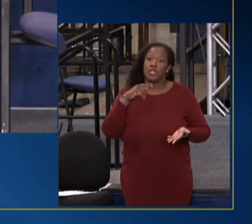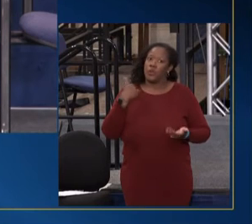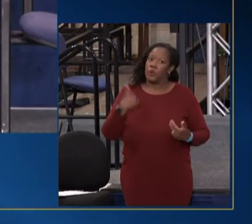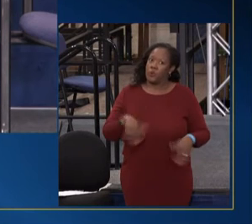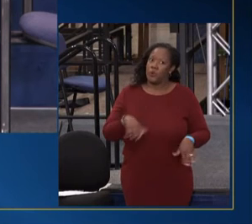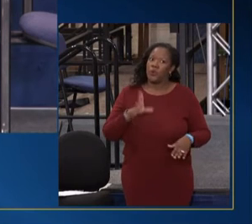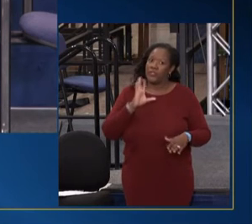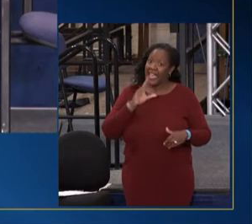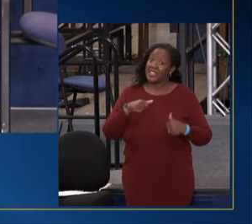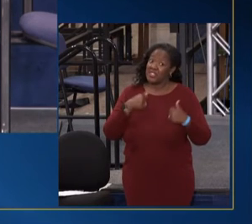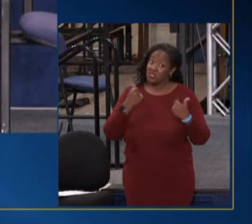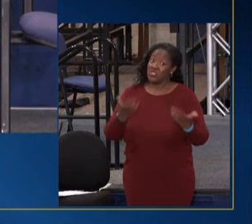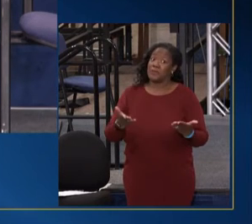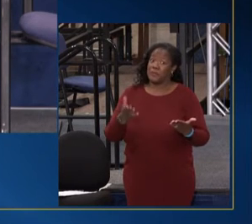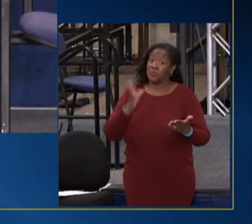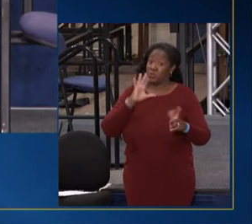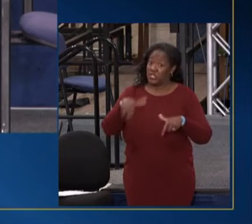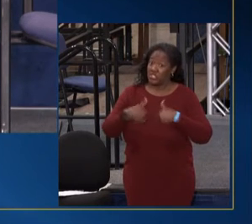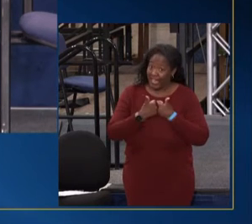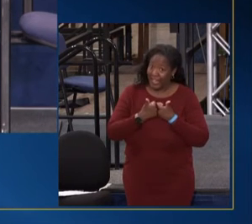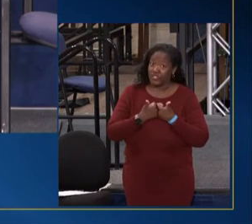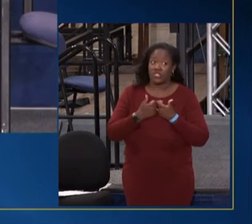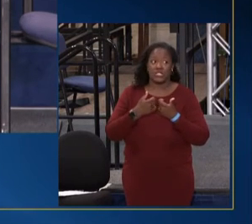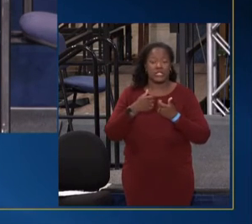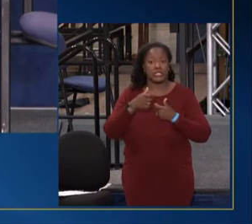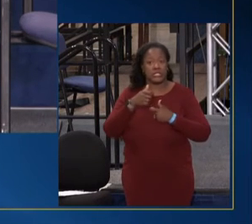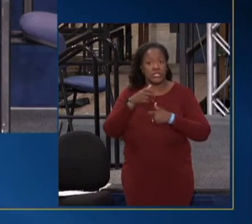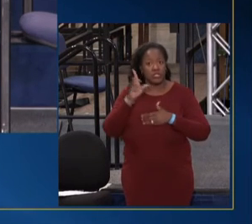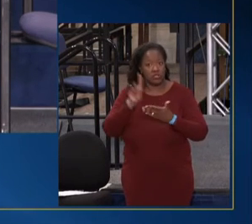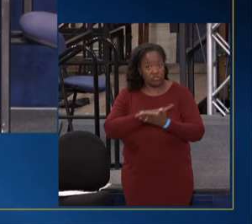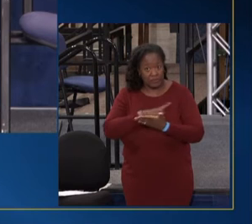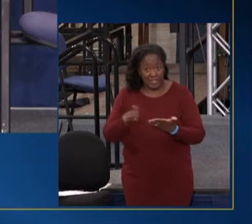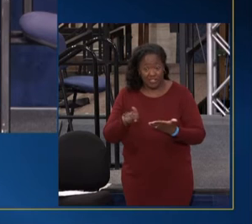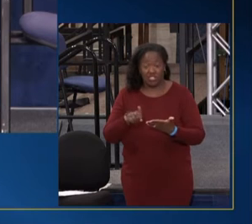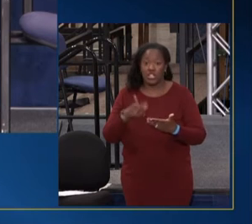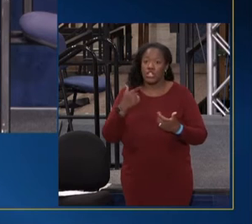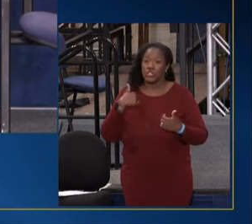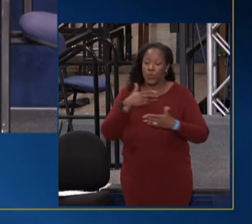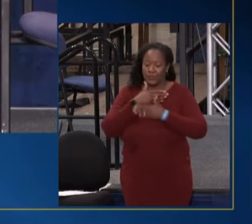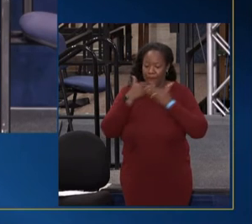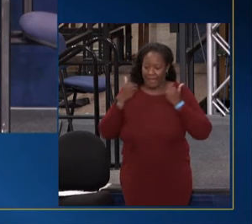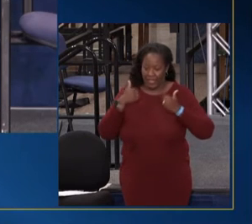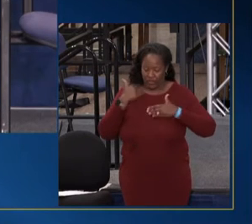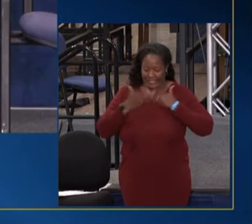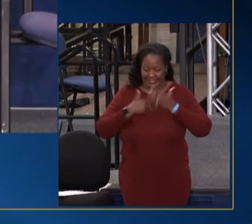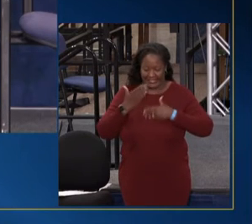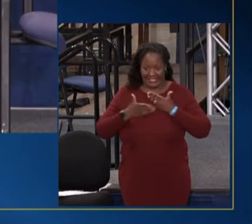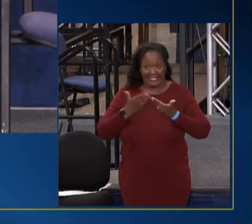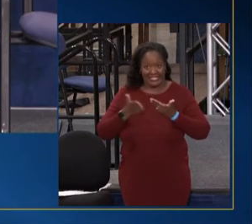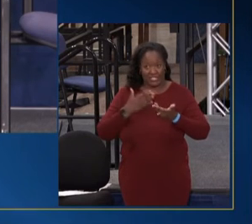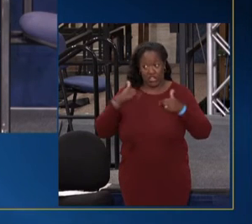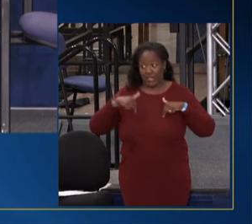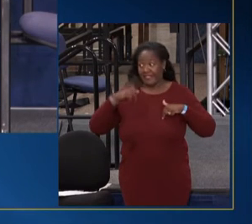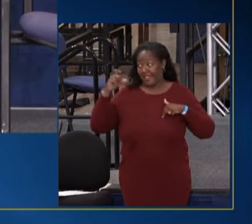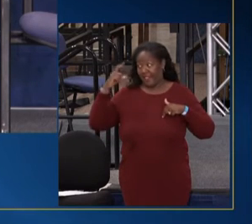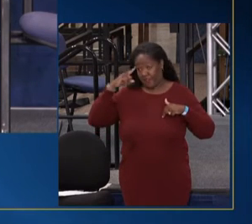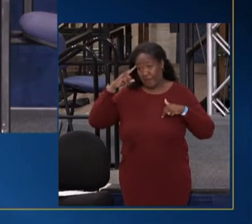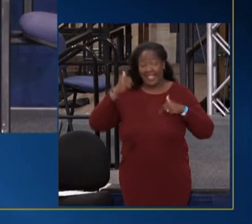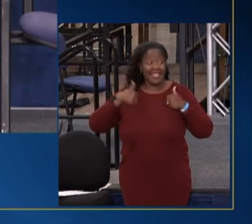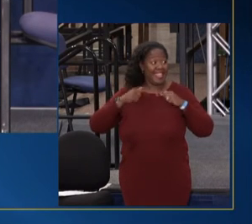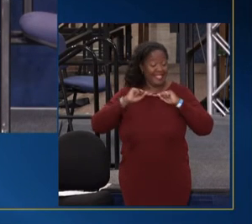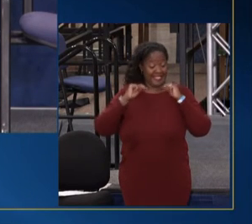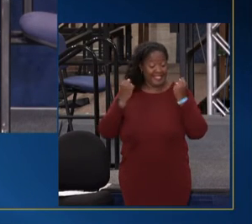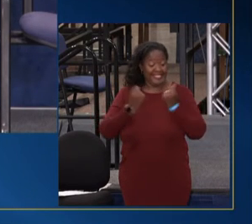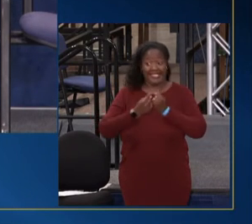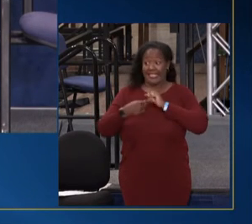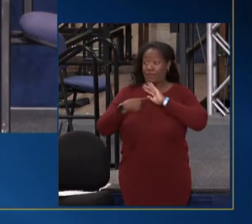and discrimination and weathering in communities on the ground. So the better we do and the better this team is representative of how